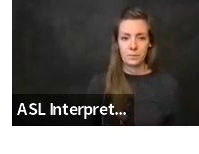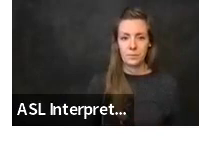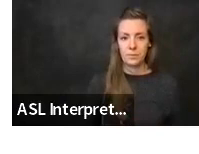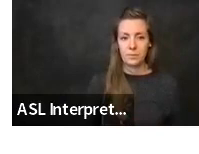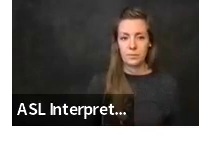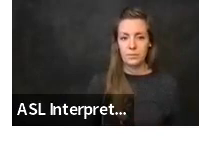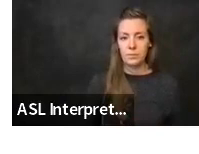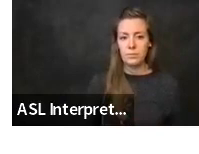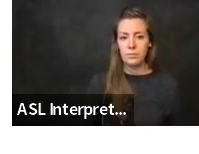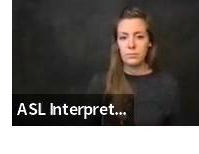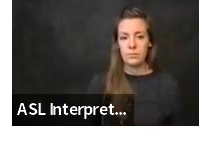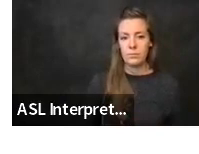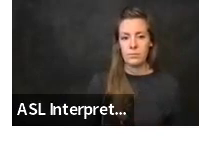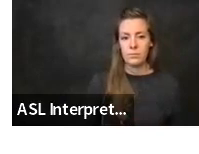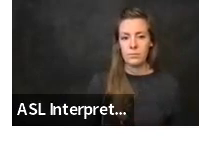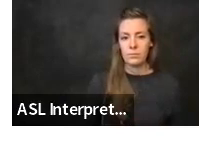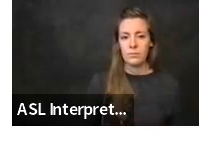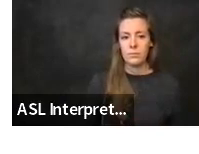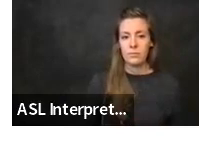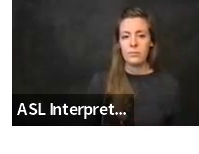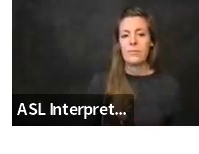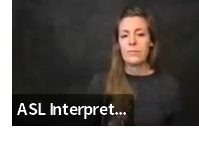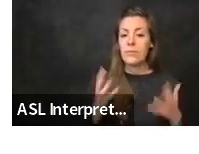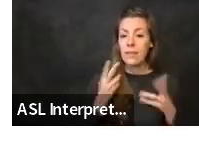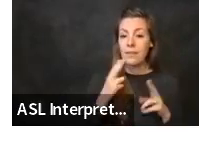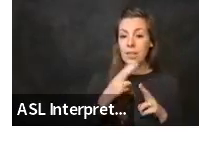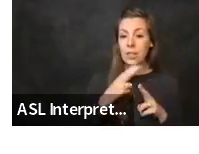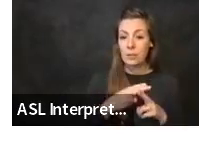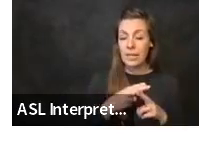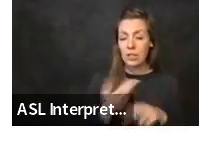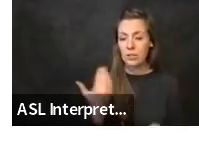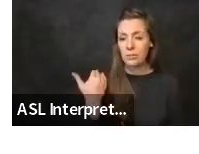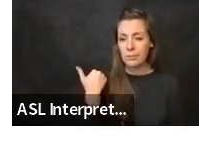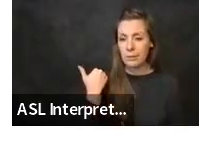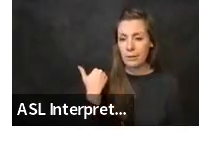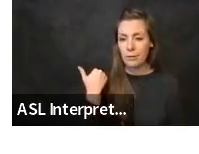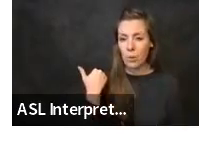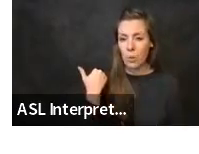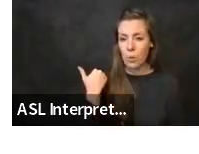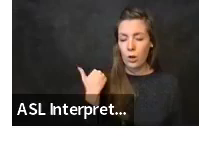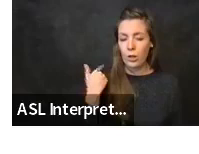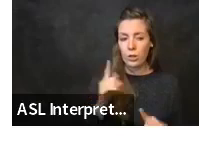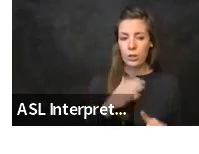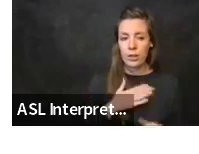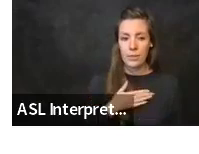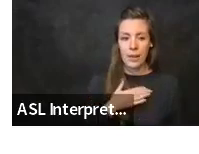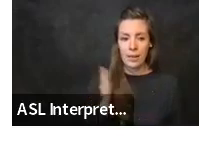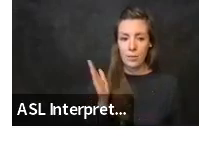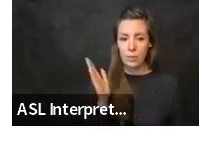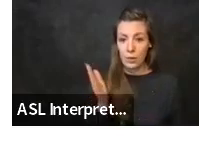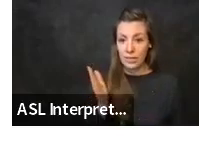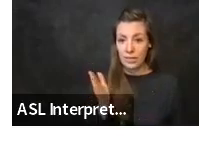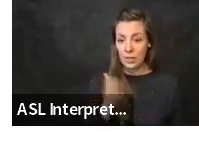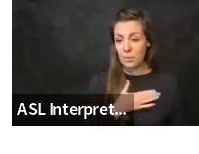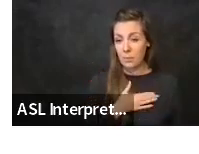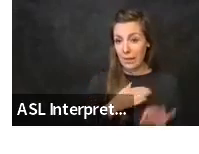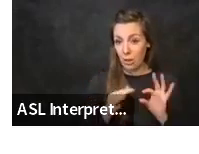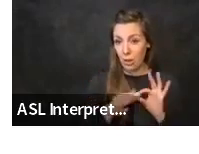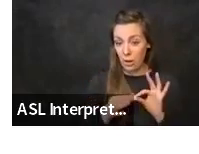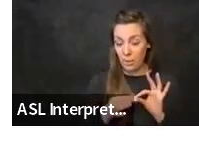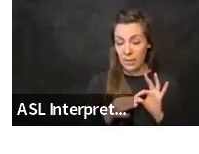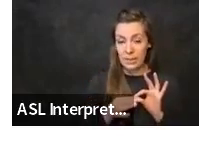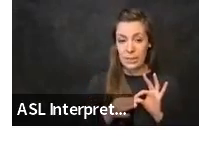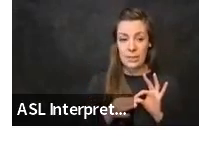I've also, as I mentioned in the talking earlier in my comments,